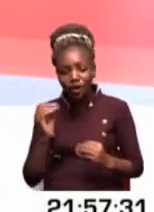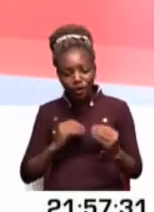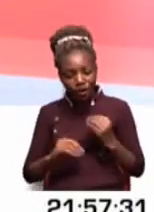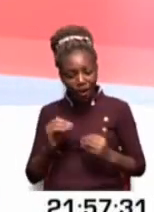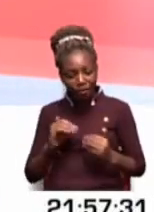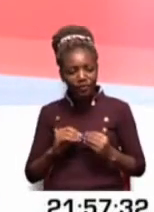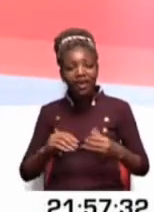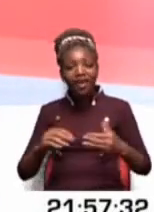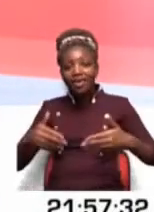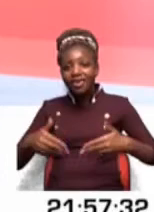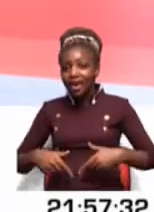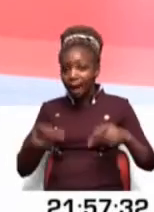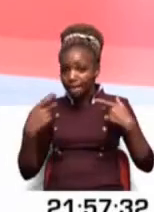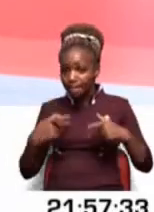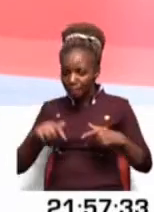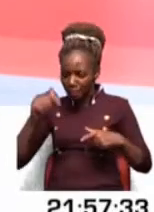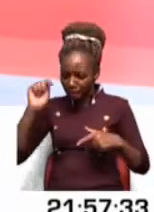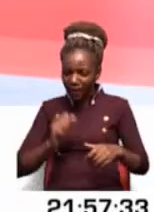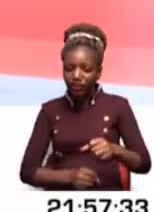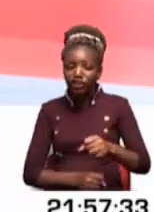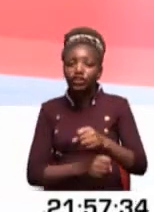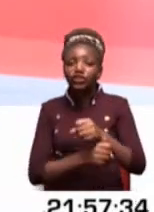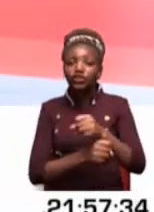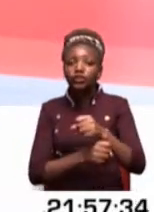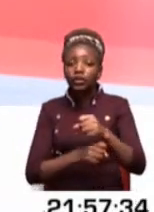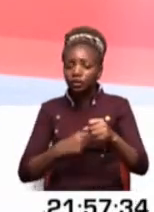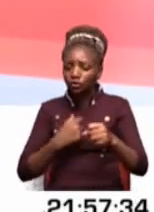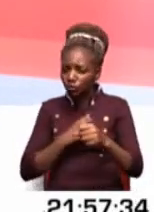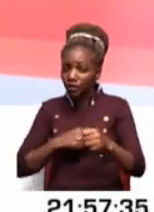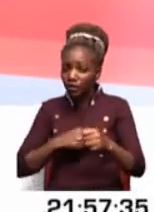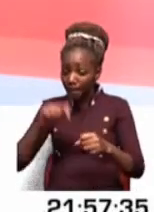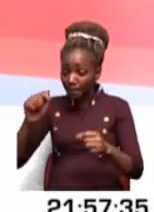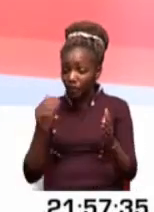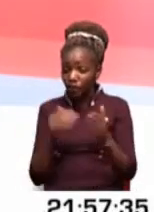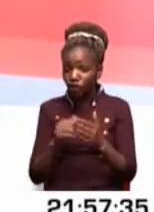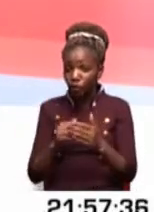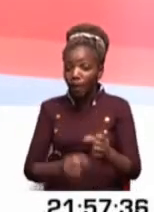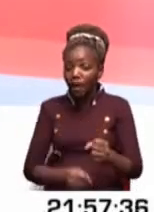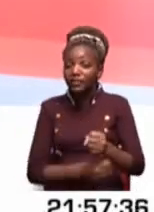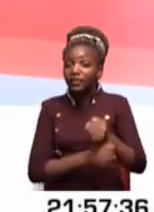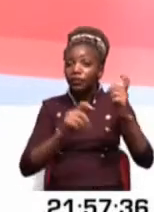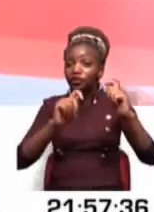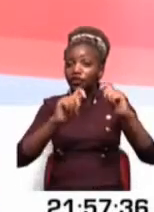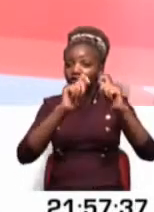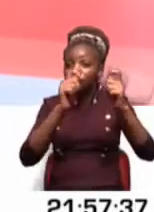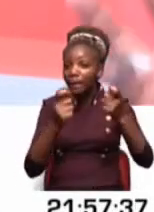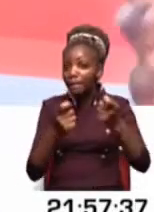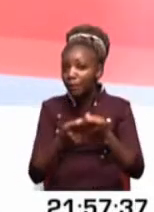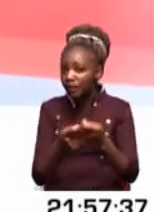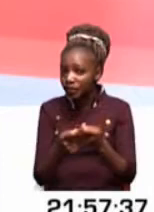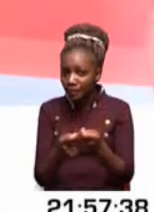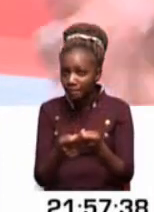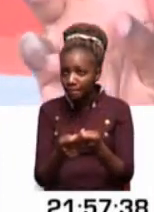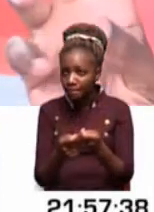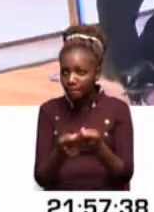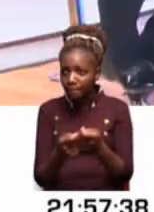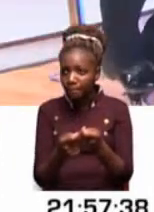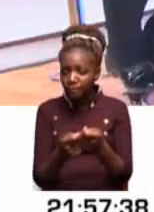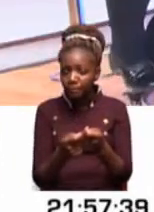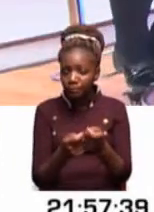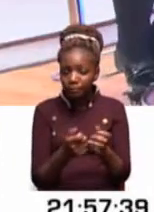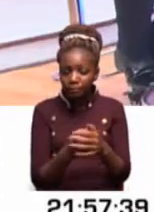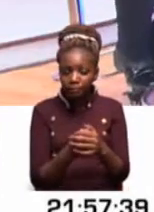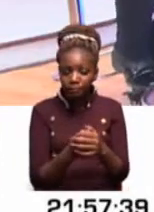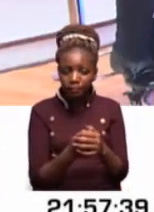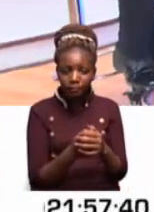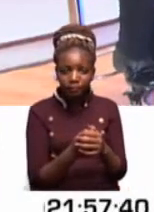stop supporting tribesmen who have been targeted by the anti-corruption. But isn't it not the case that the leaders are the ones